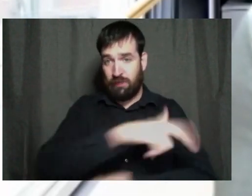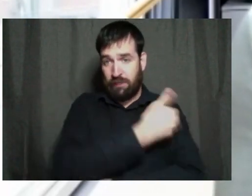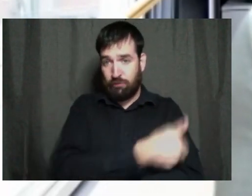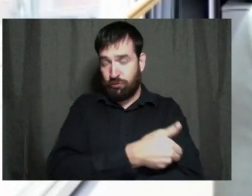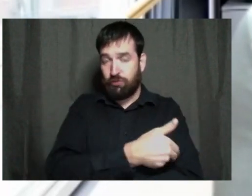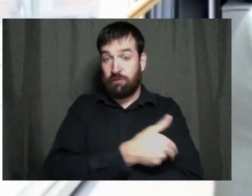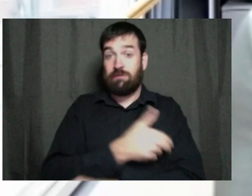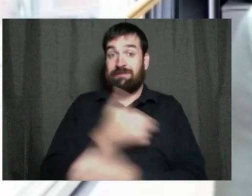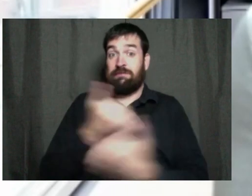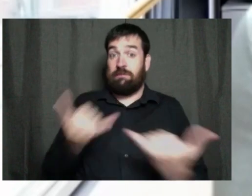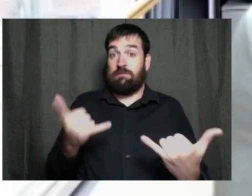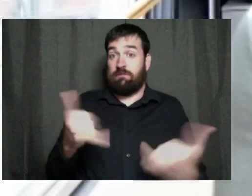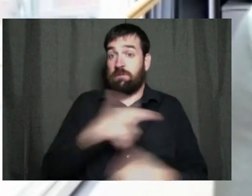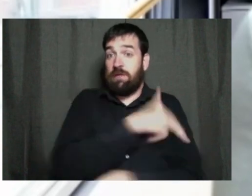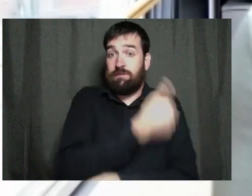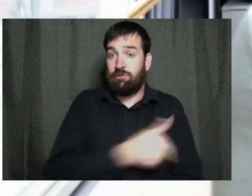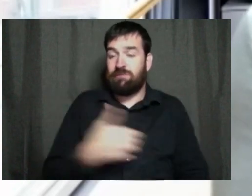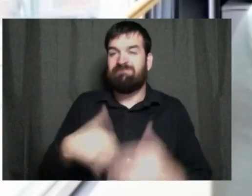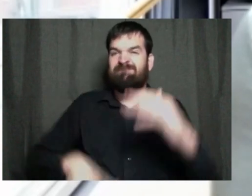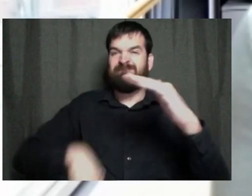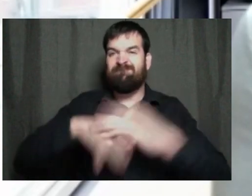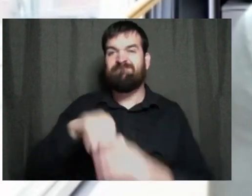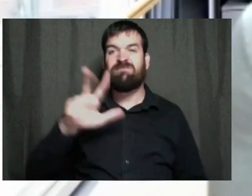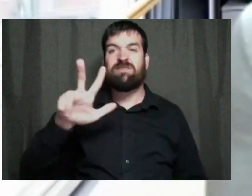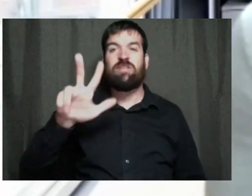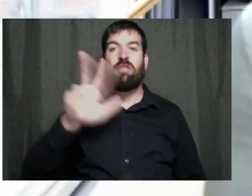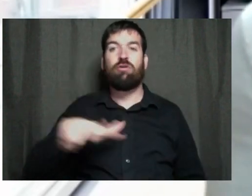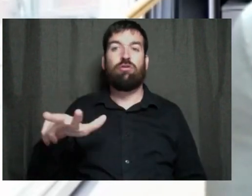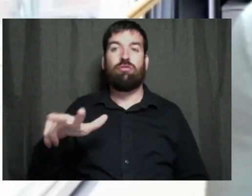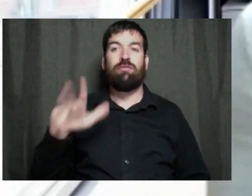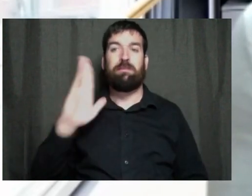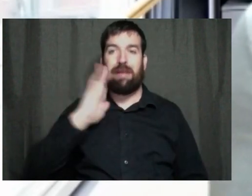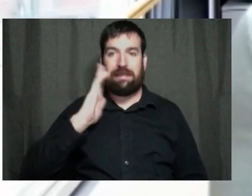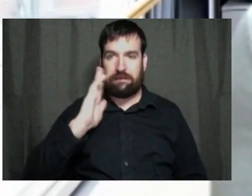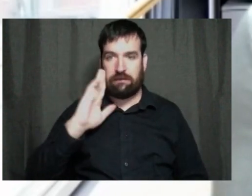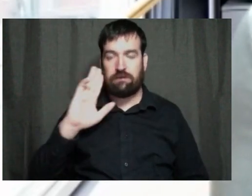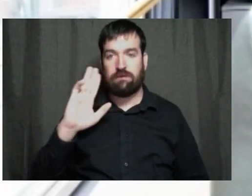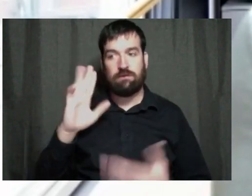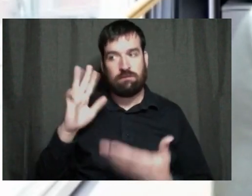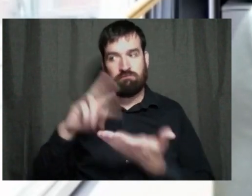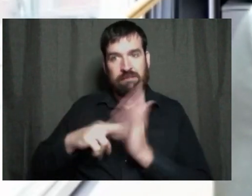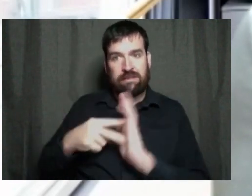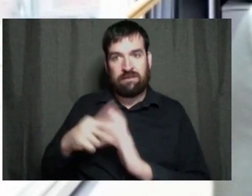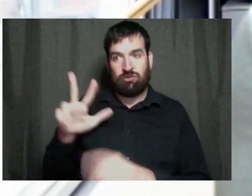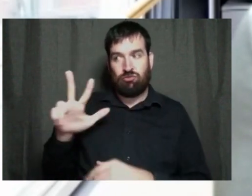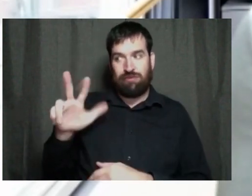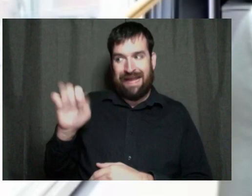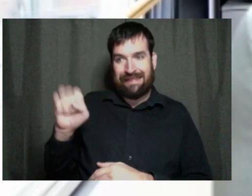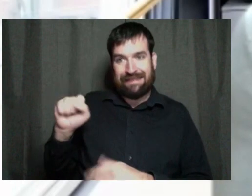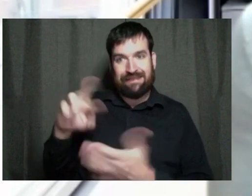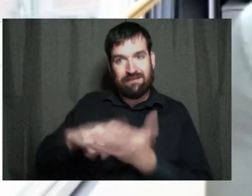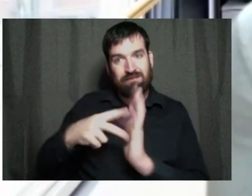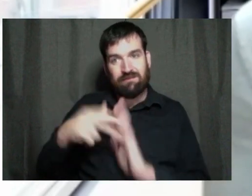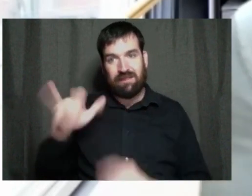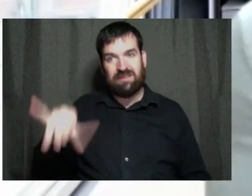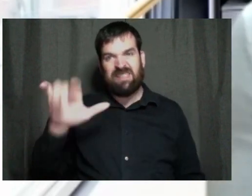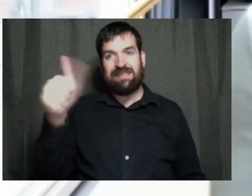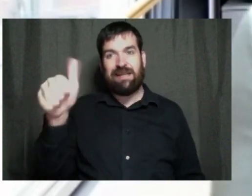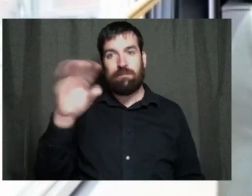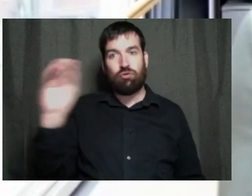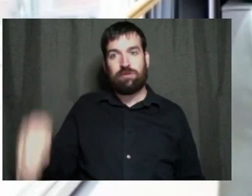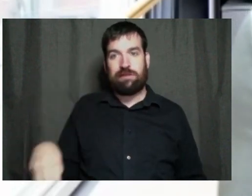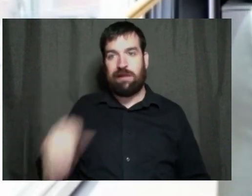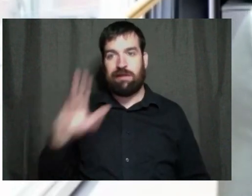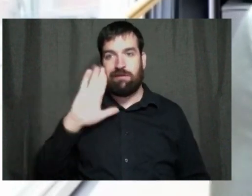that I'm at today only has 33 beds. So about 10% when they're at a case count of 3, that's a pretty big deal for